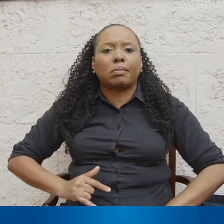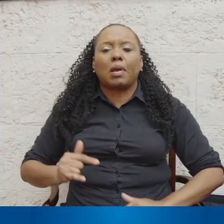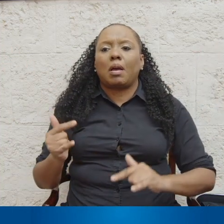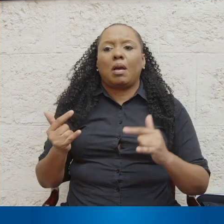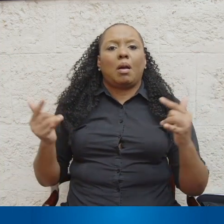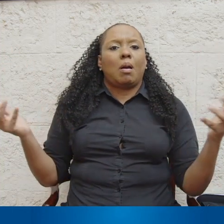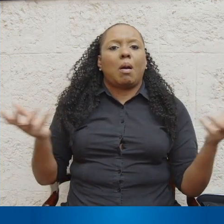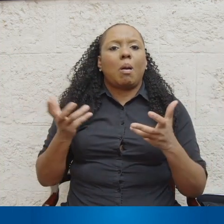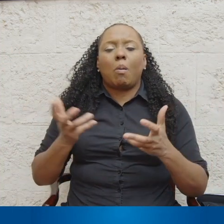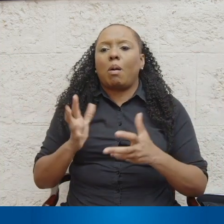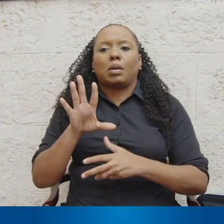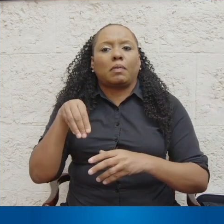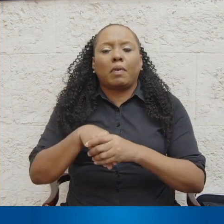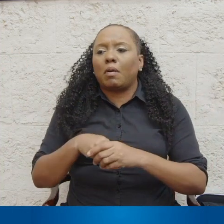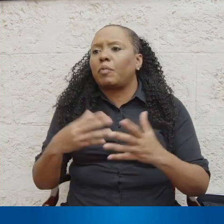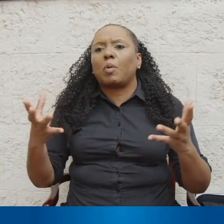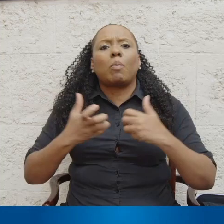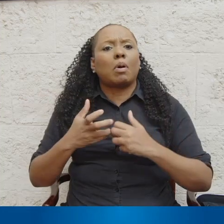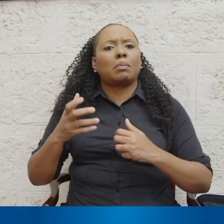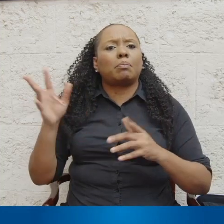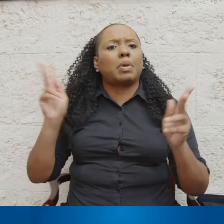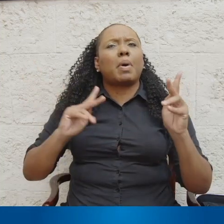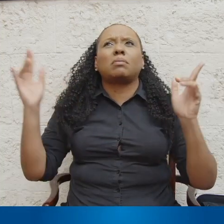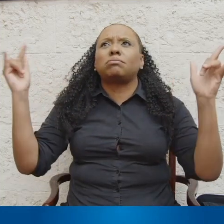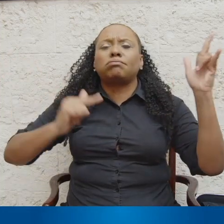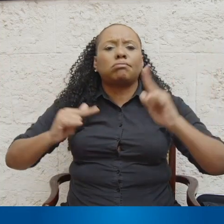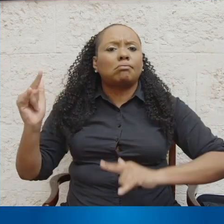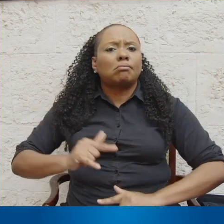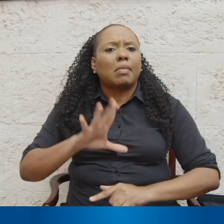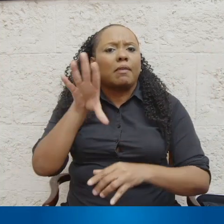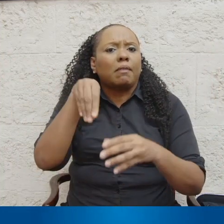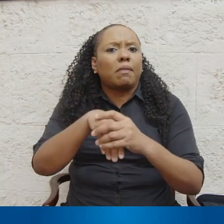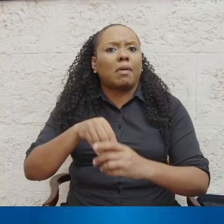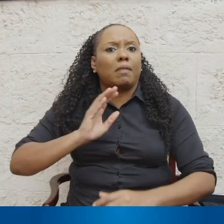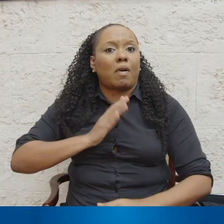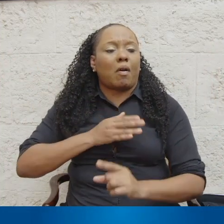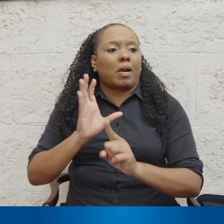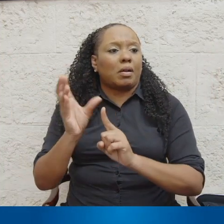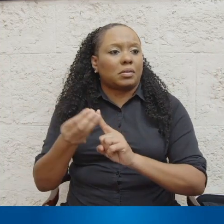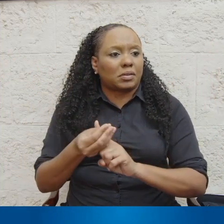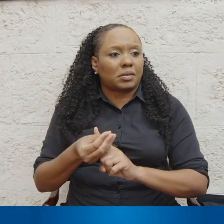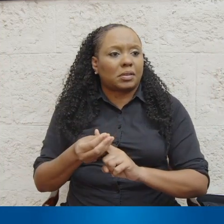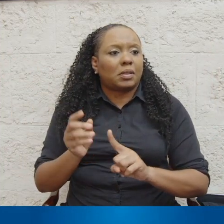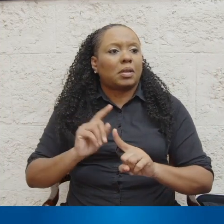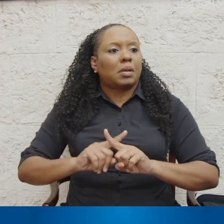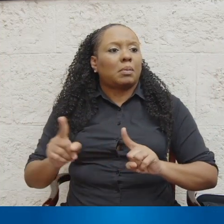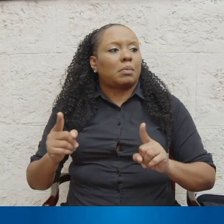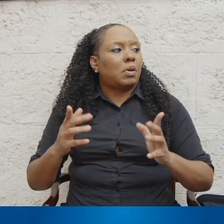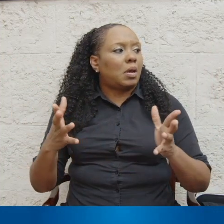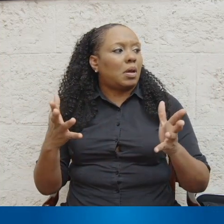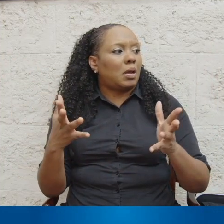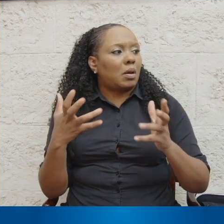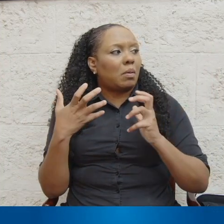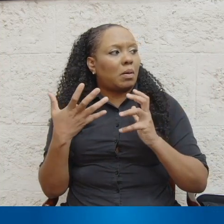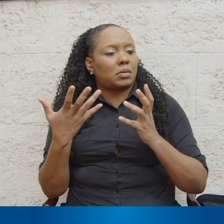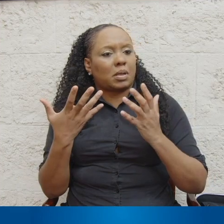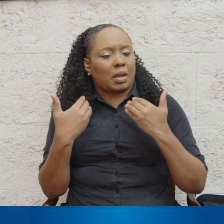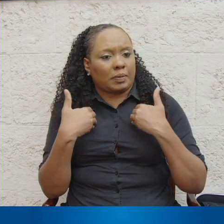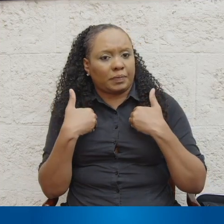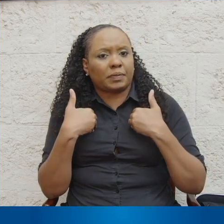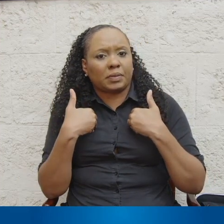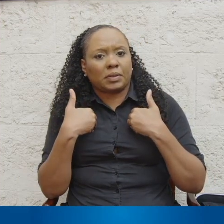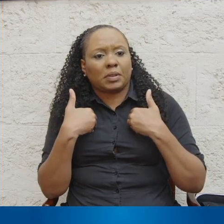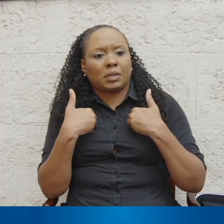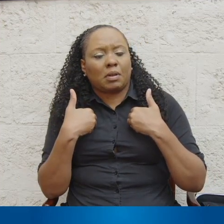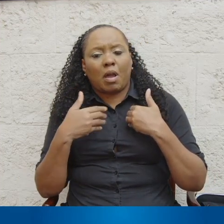involved directly in our culture. We are hoping then will also as well bring exposure to Pelican. I want to say as well,